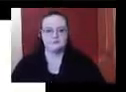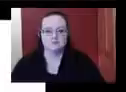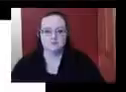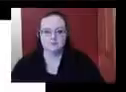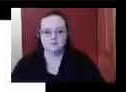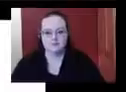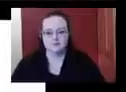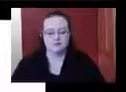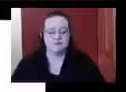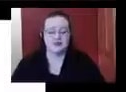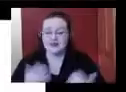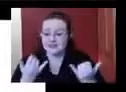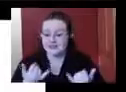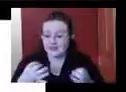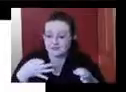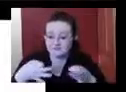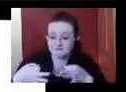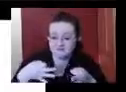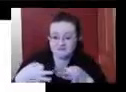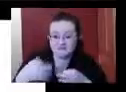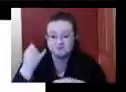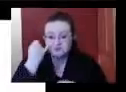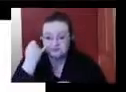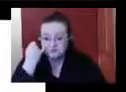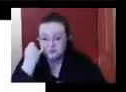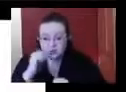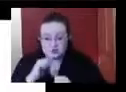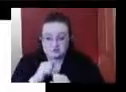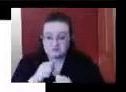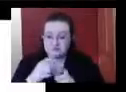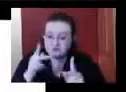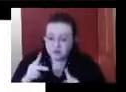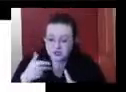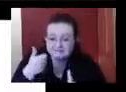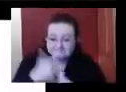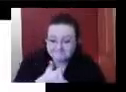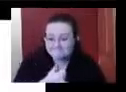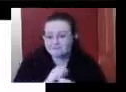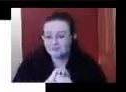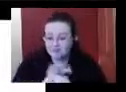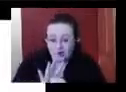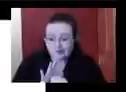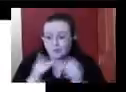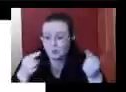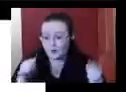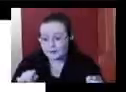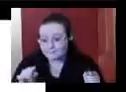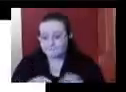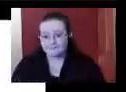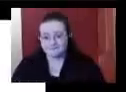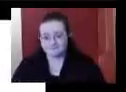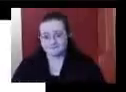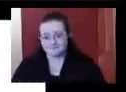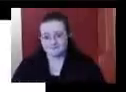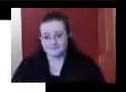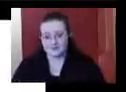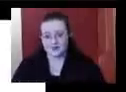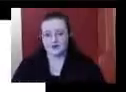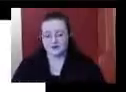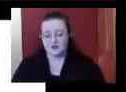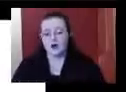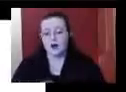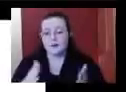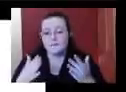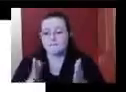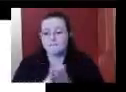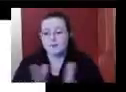So let's talk a little bit about case management and contact tracing. When there's a COVID-19 case at a school, Halton Region Public Health will follow